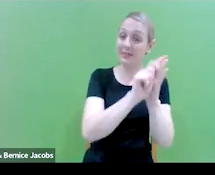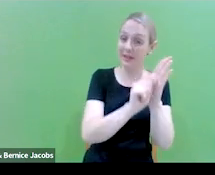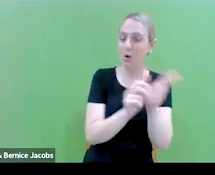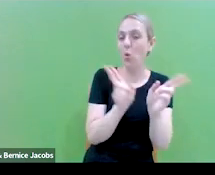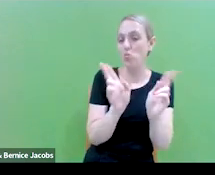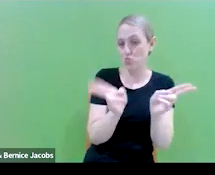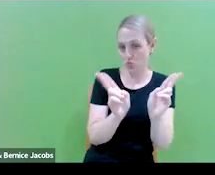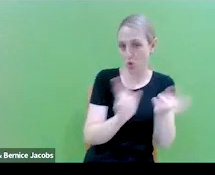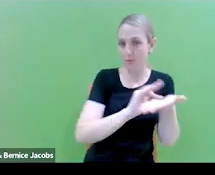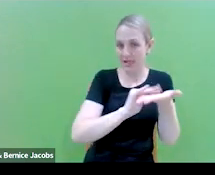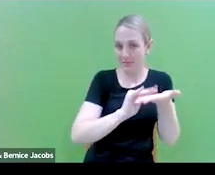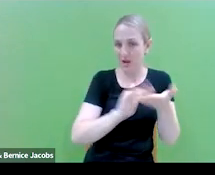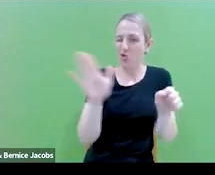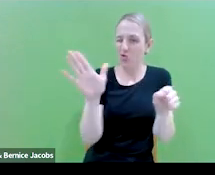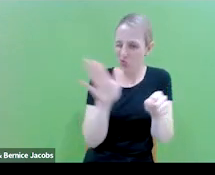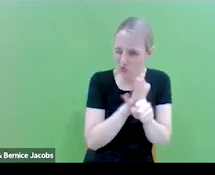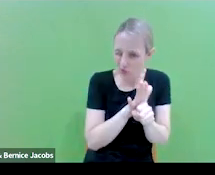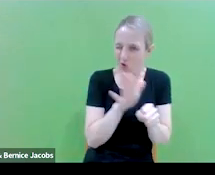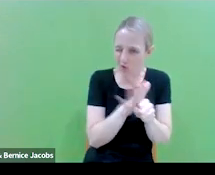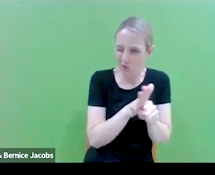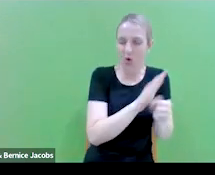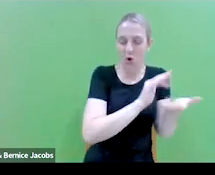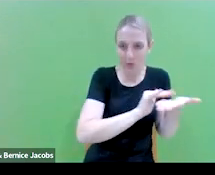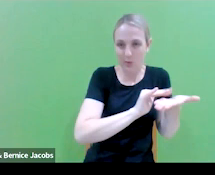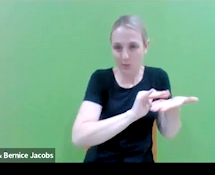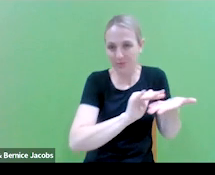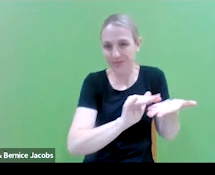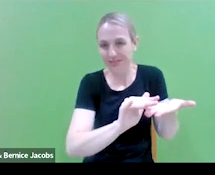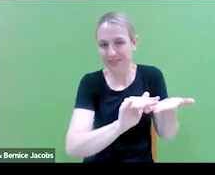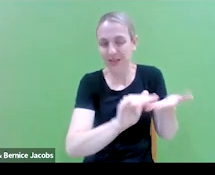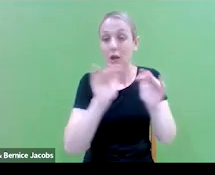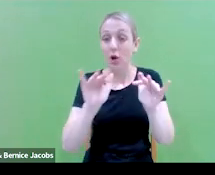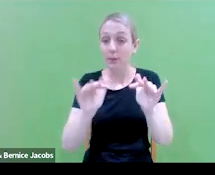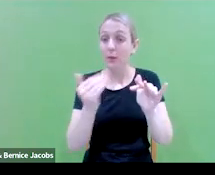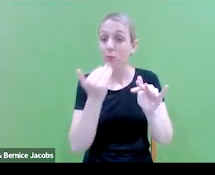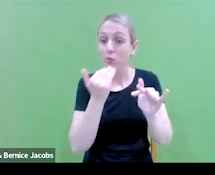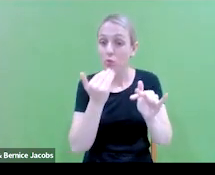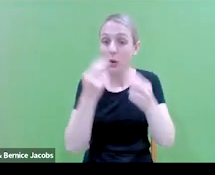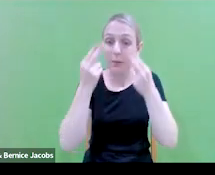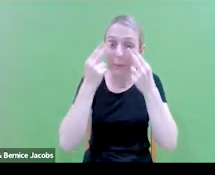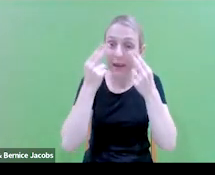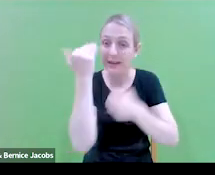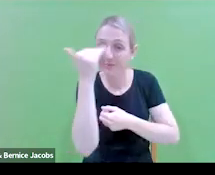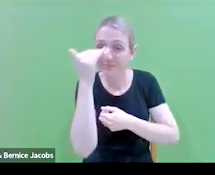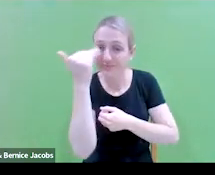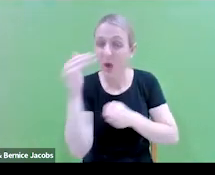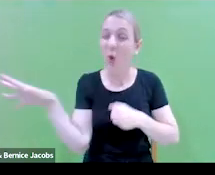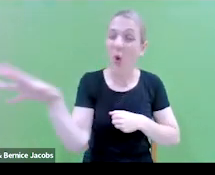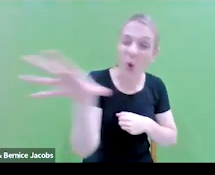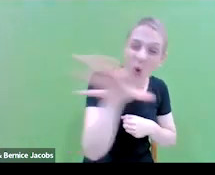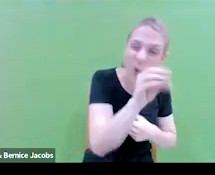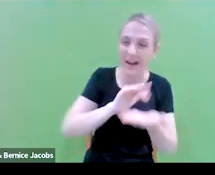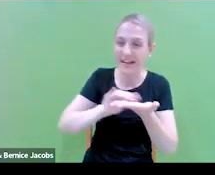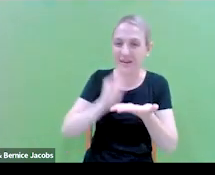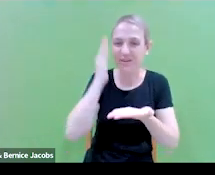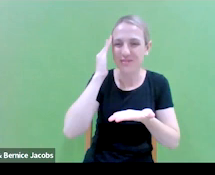Braille that spells out every letter. Not everyone who has a visual impairment or is blind can read Braille.